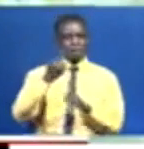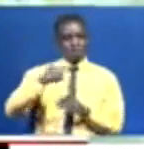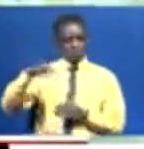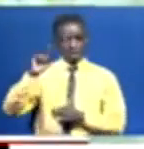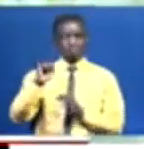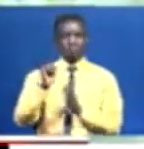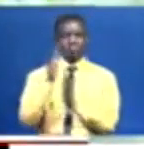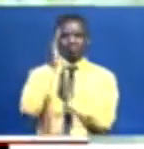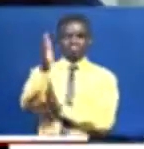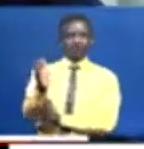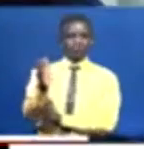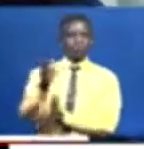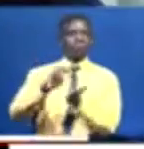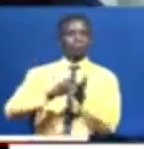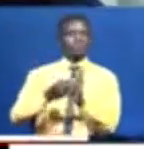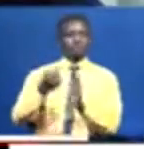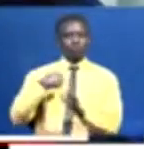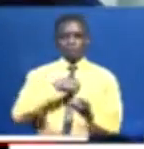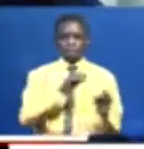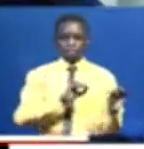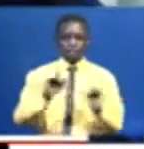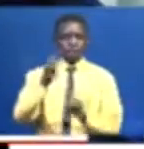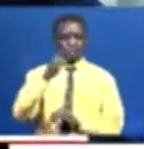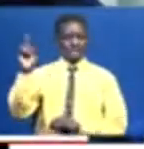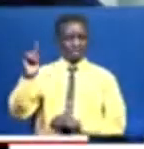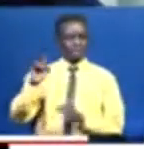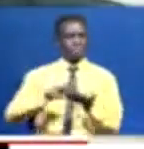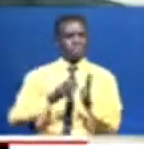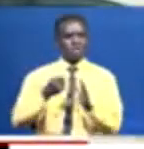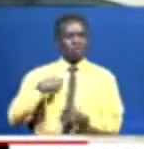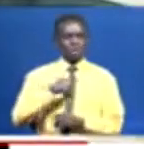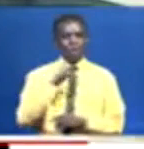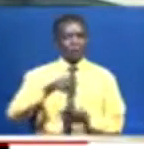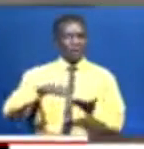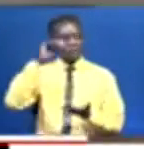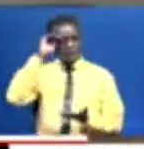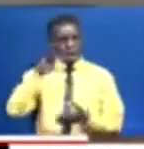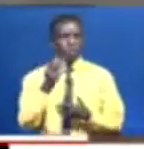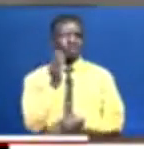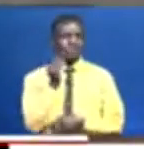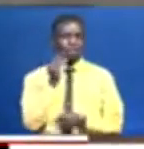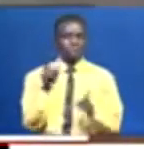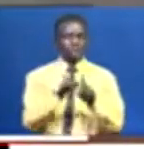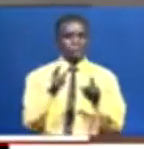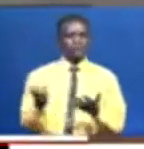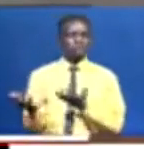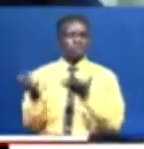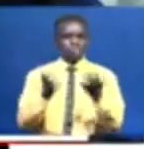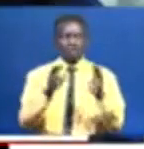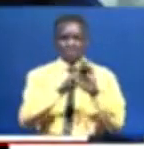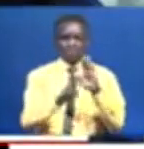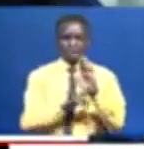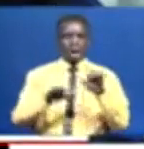The issue is around driving adoption and ensuring enforcement of these regulations and adherence. I believe that is